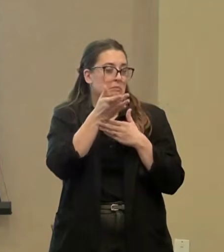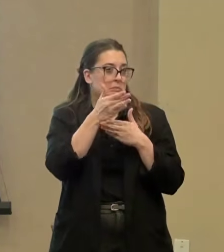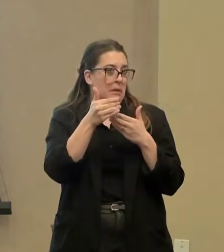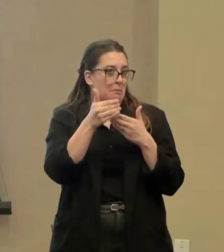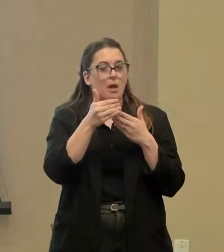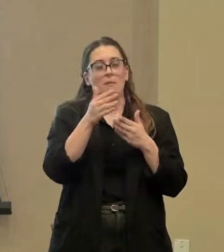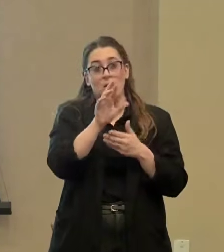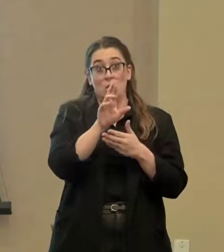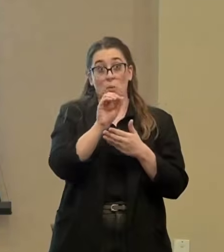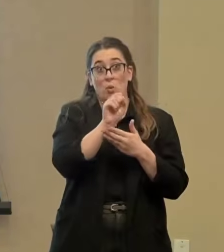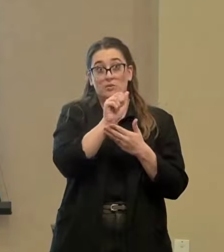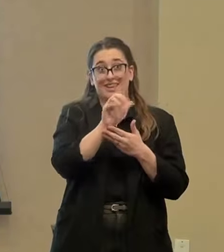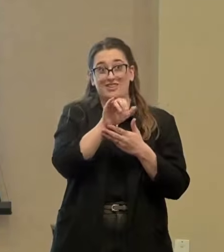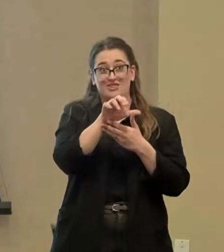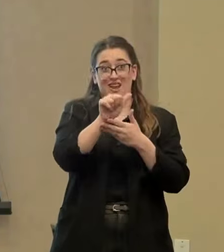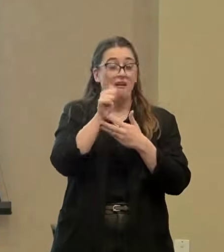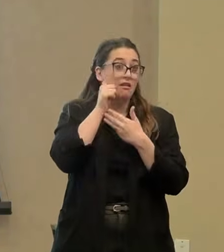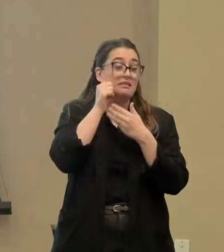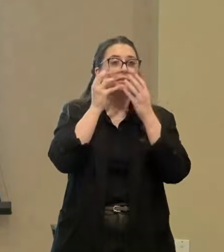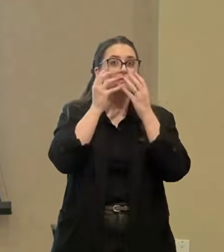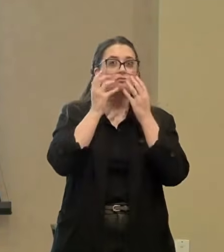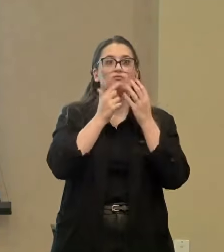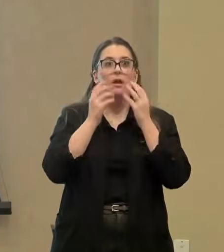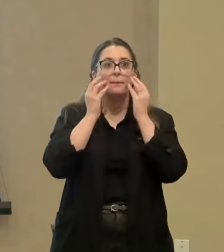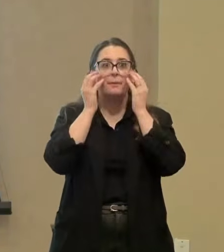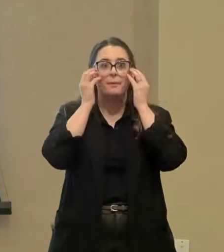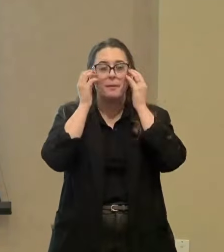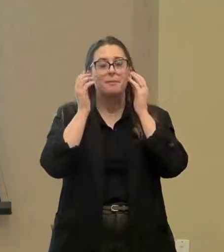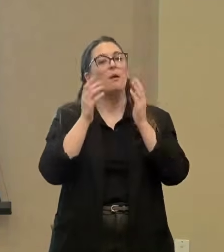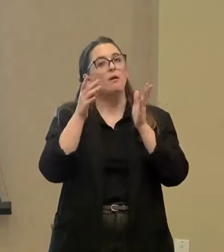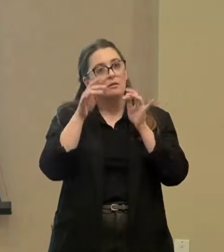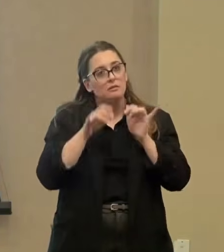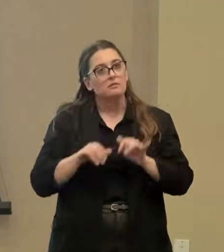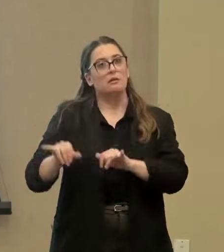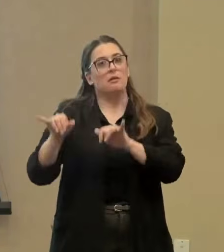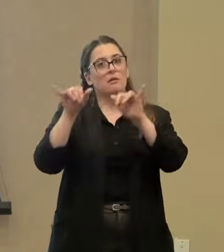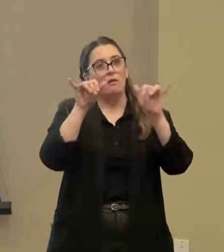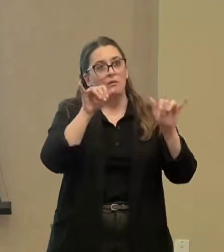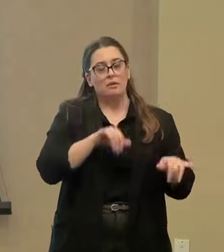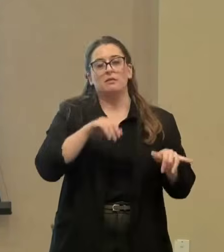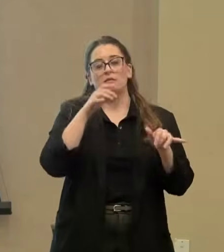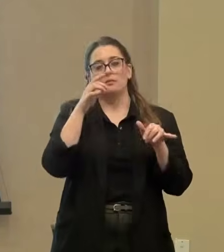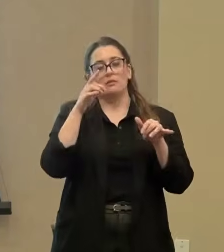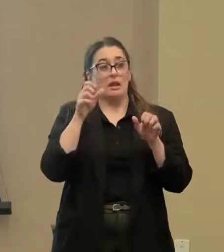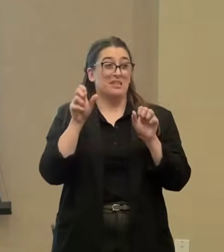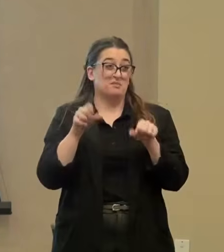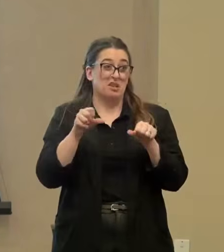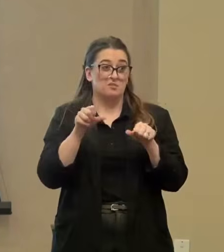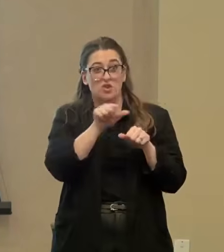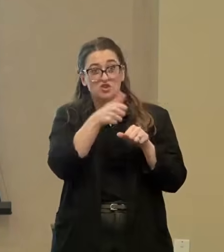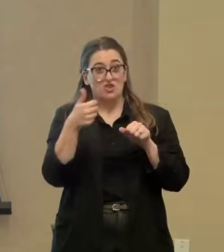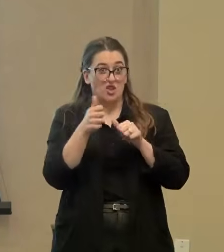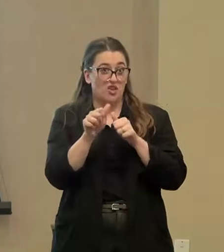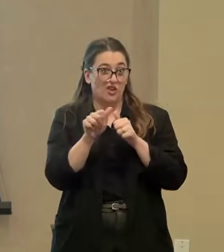diagnosed conditions. And I'm certain there's somewhere where someone's being treated for rosacea and it is possibly a subacute type